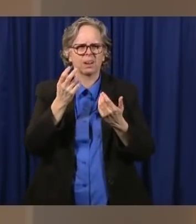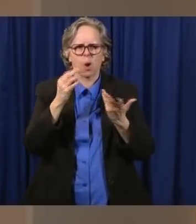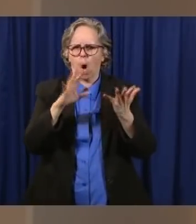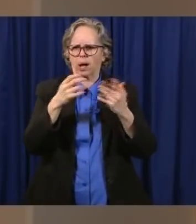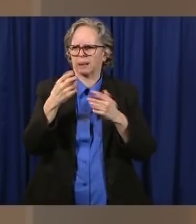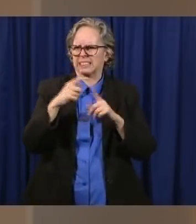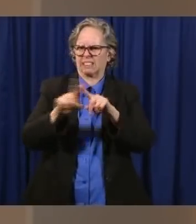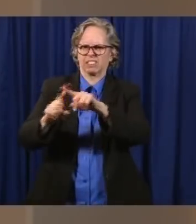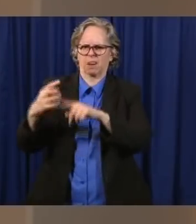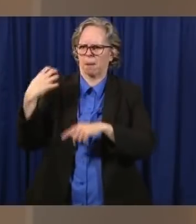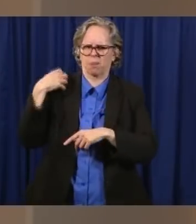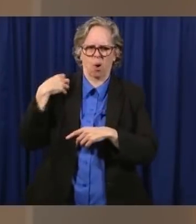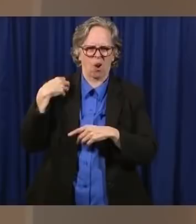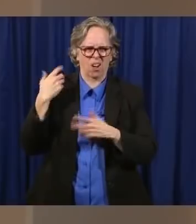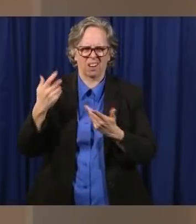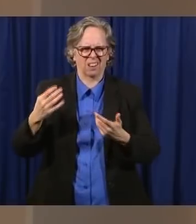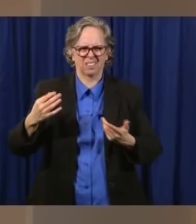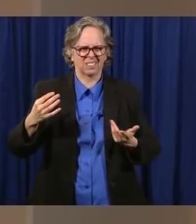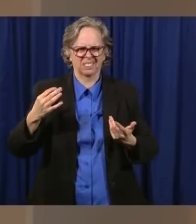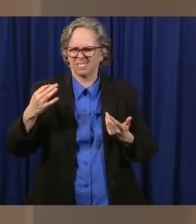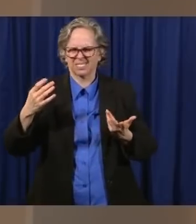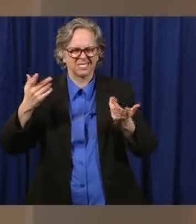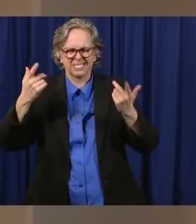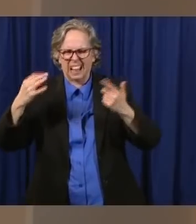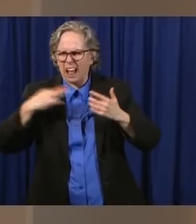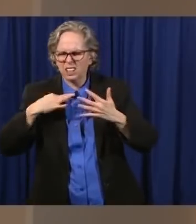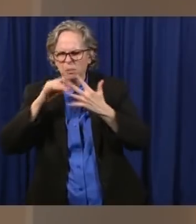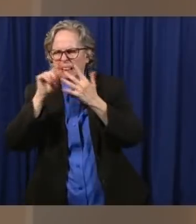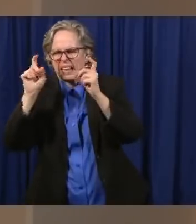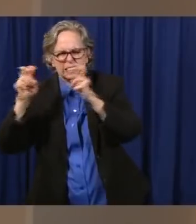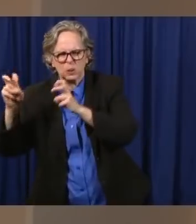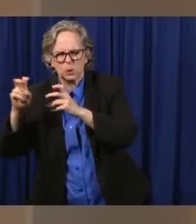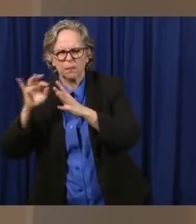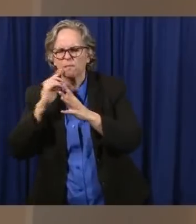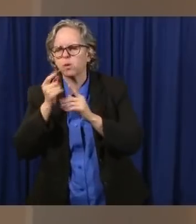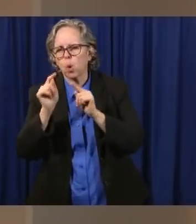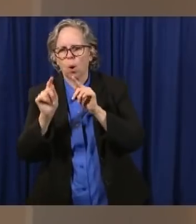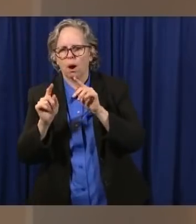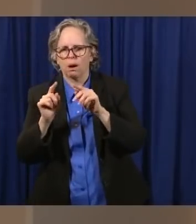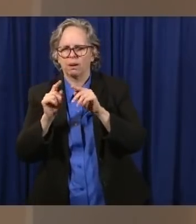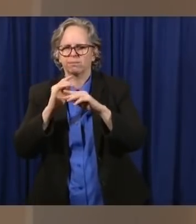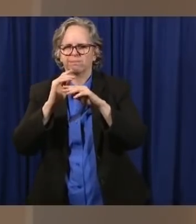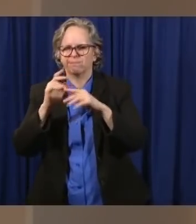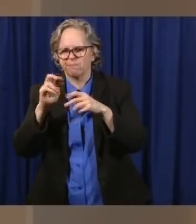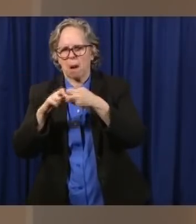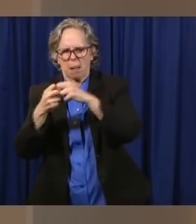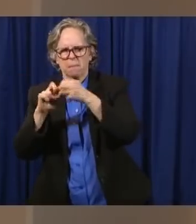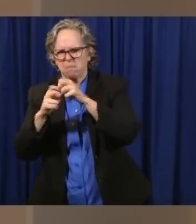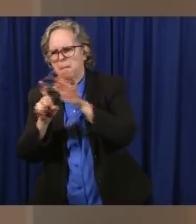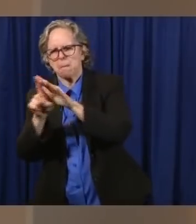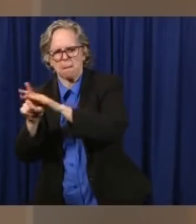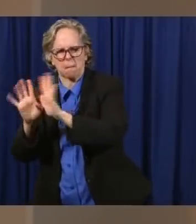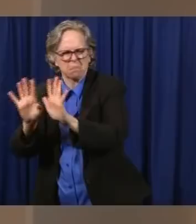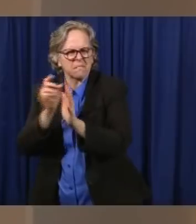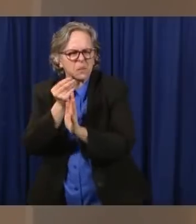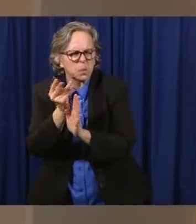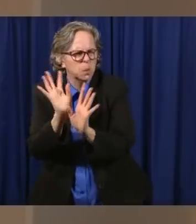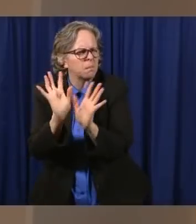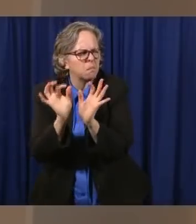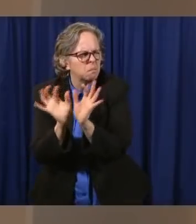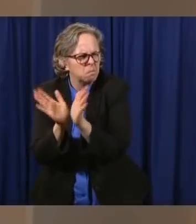eligibility issues, and so those things, those claims that